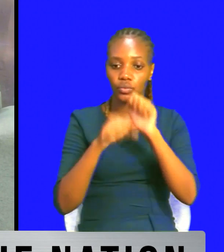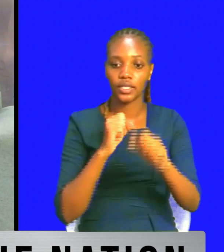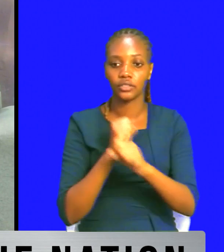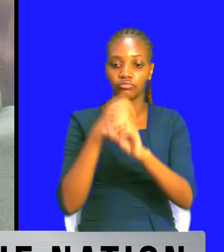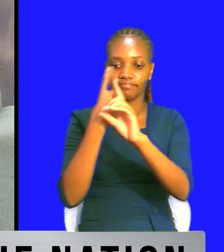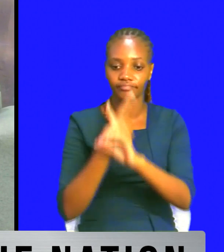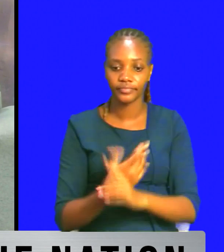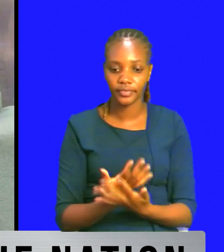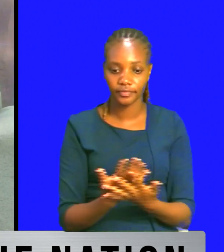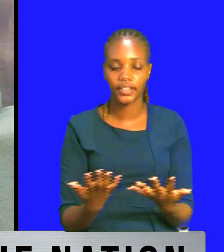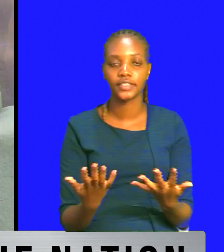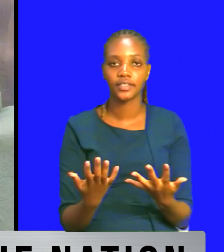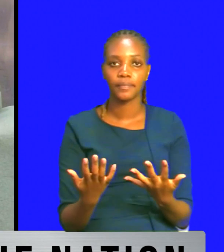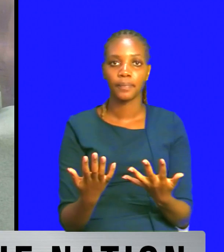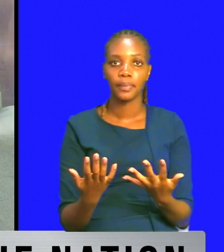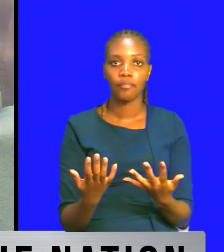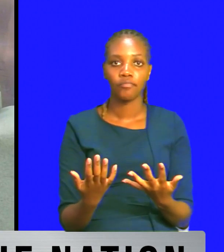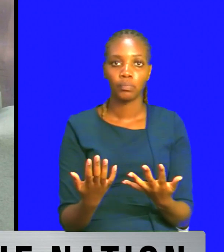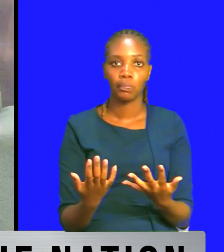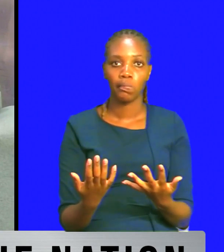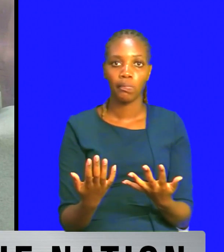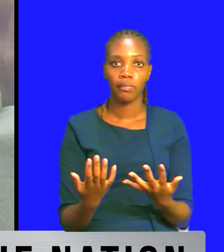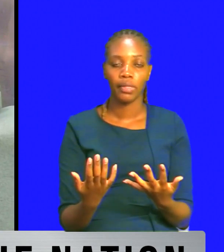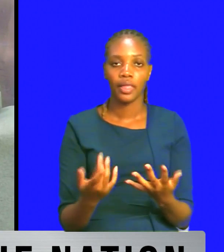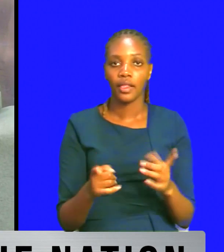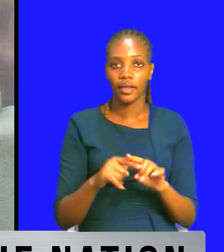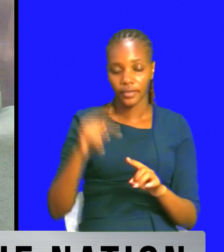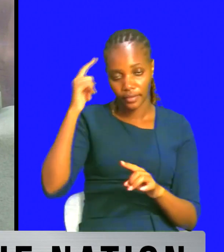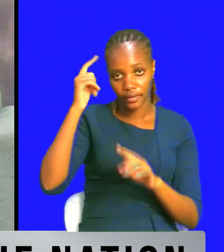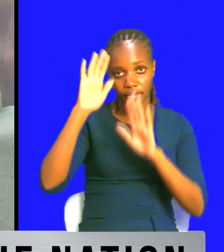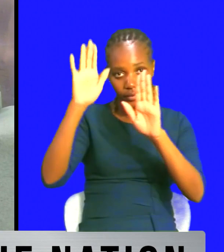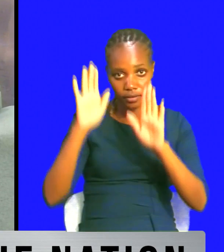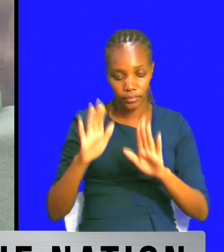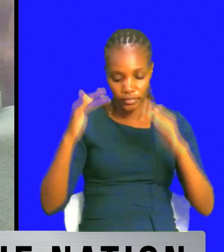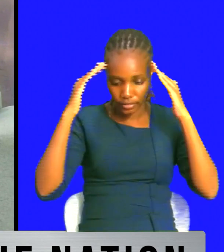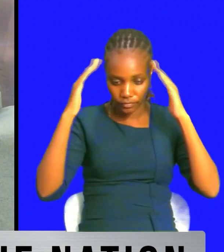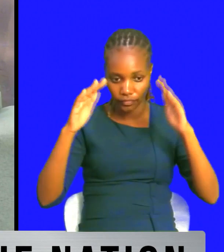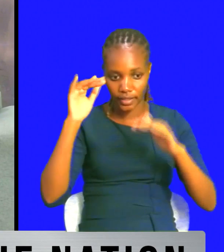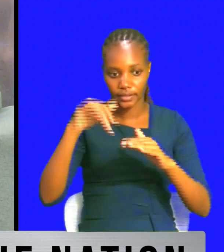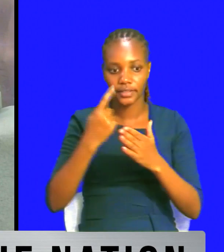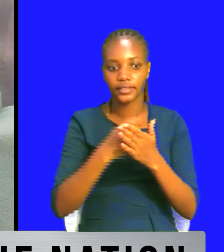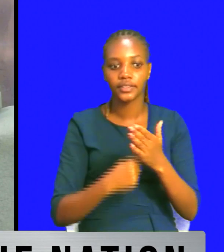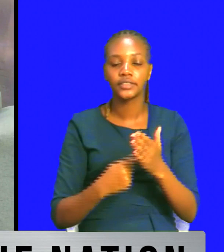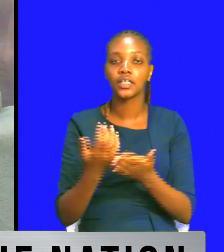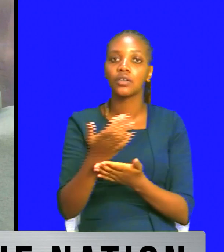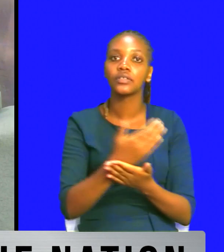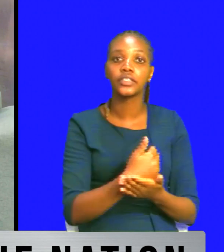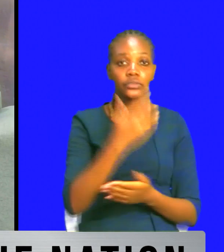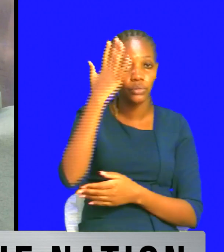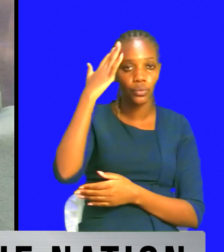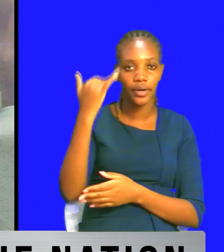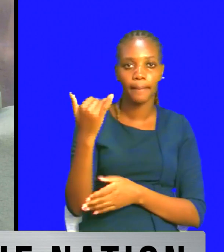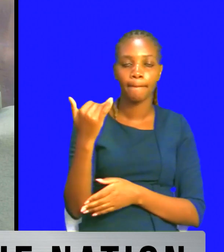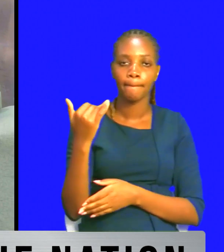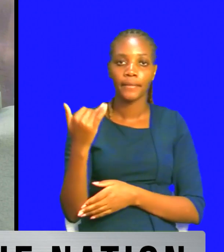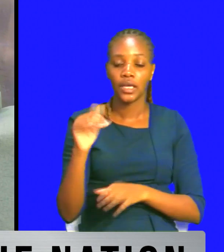several of these. So you're calling it unrealistic? I think there's need to really focus that signature collection, because